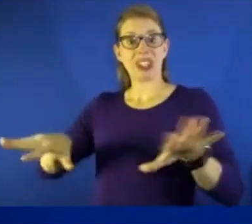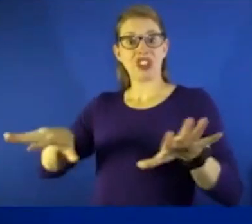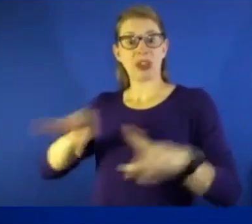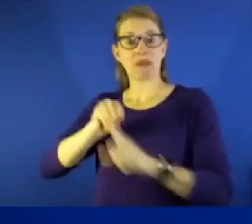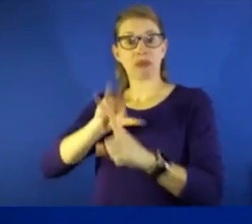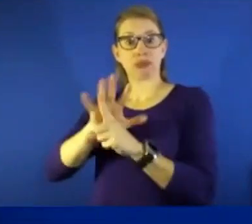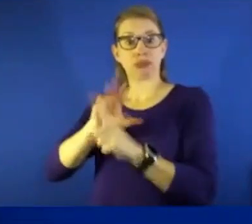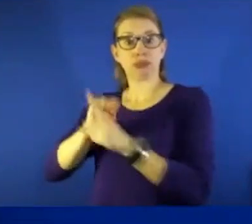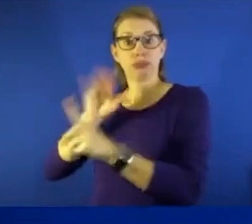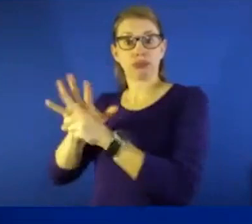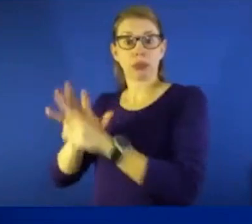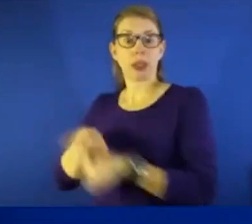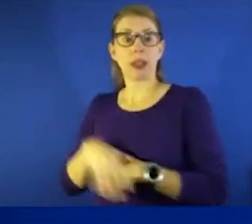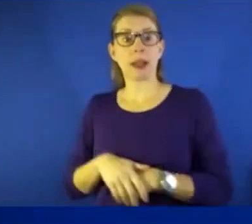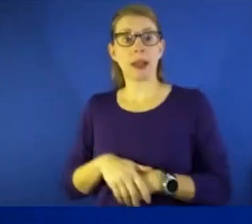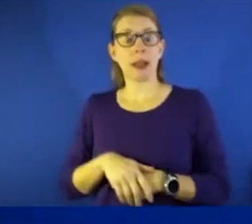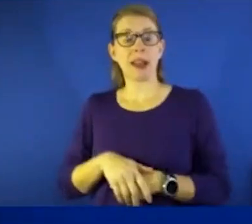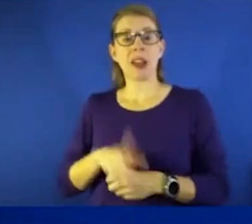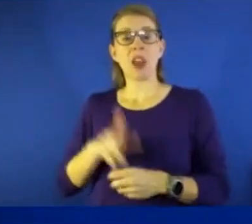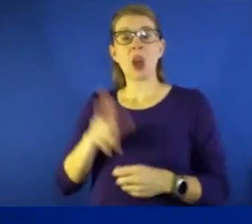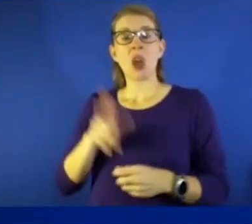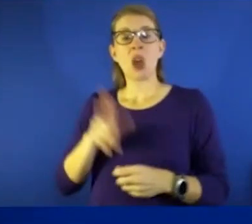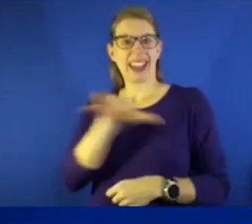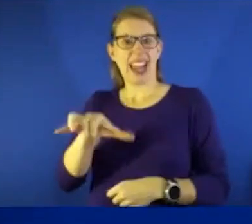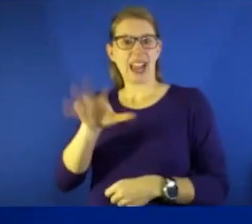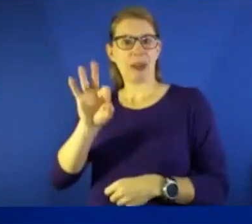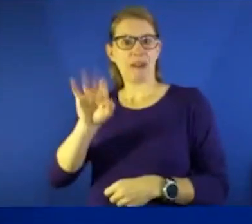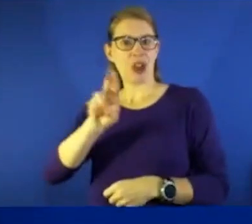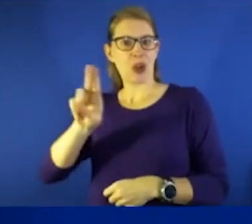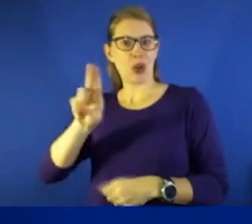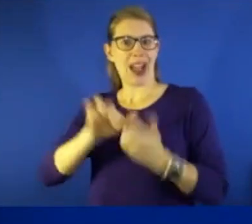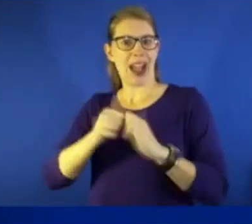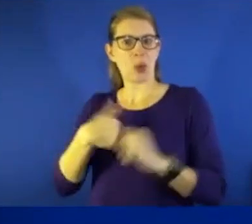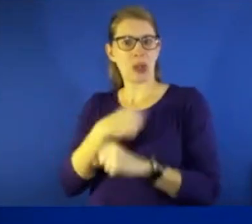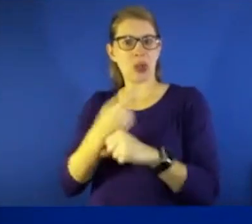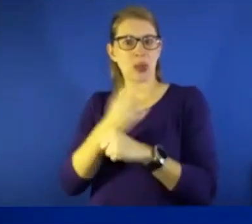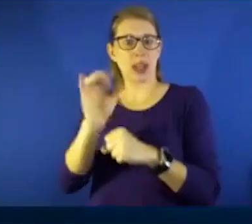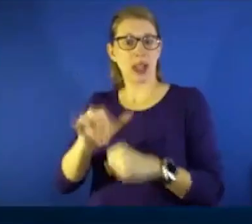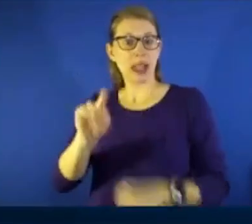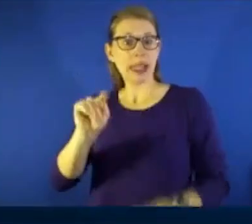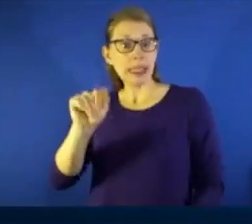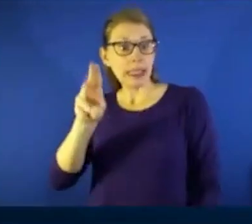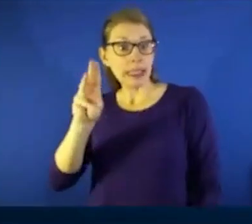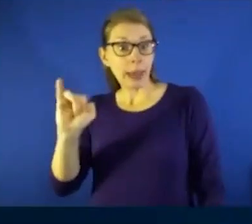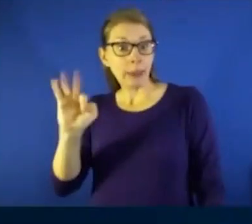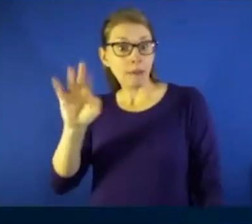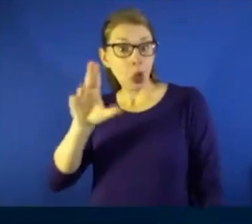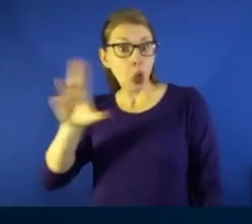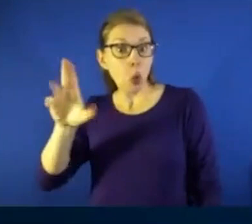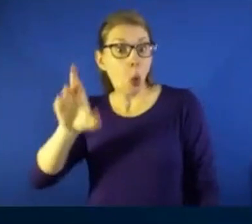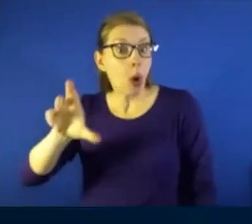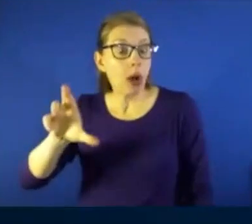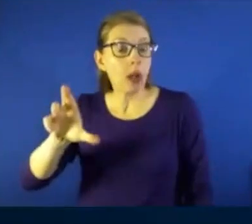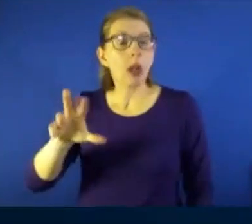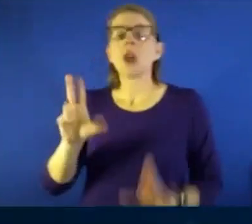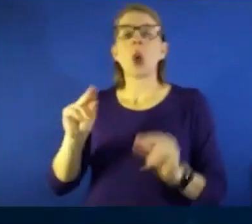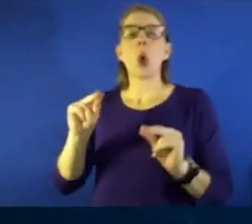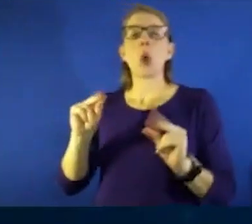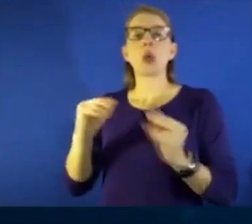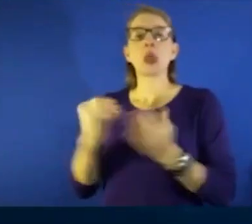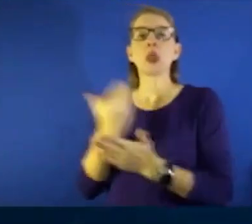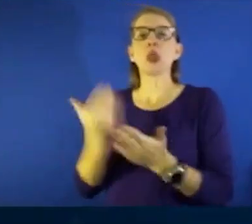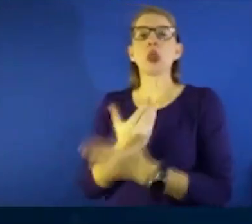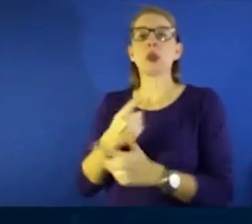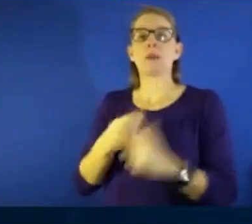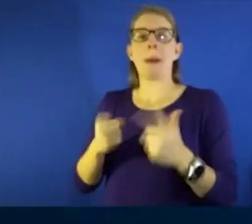make it a lot like Tamiflu and how we use it. So that would be another big deal. Do you think Tamiflu? No, this new drug from Pfizer.